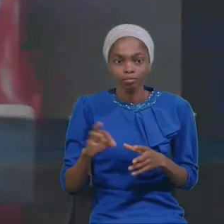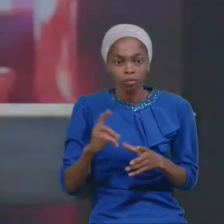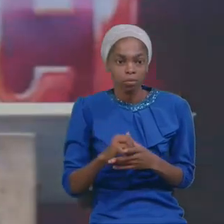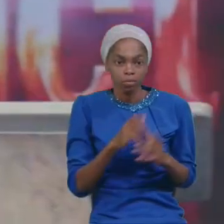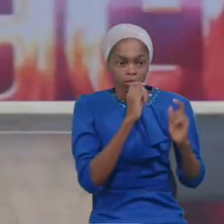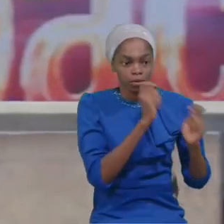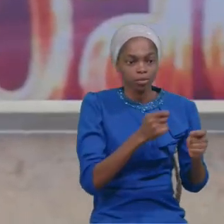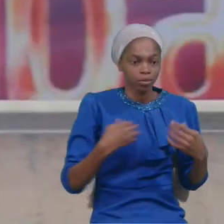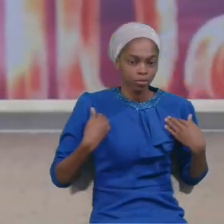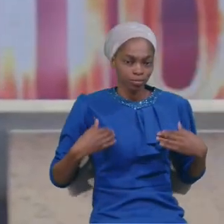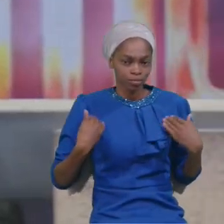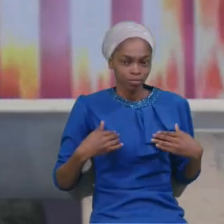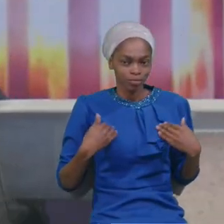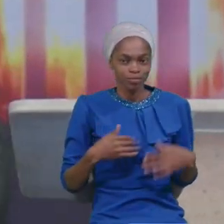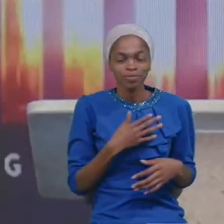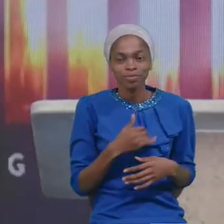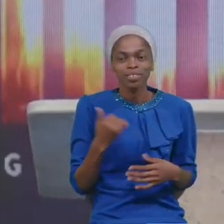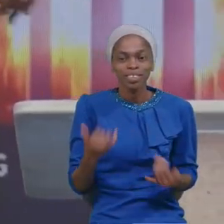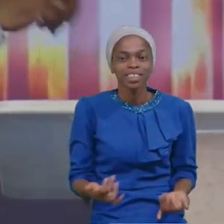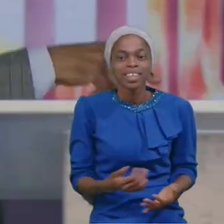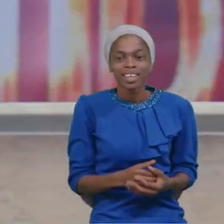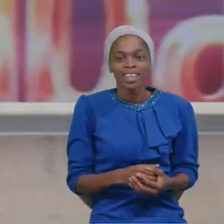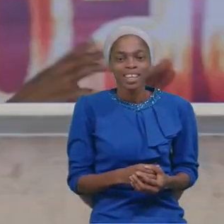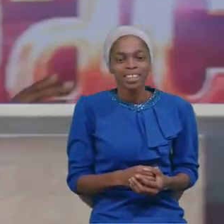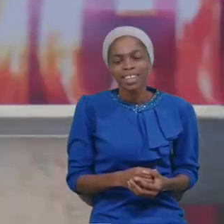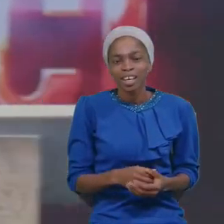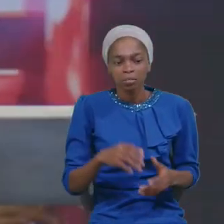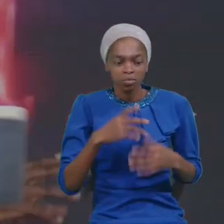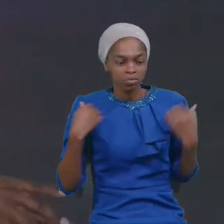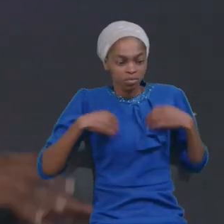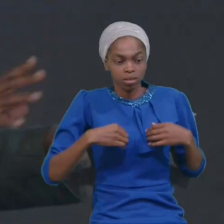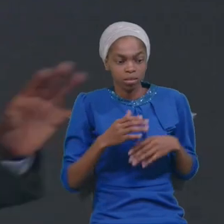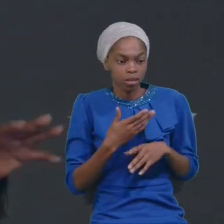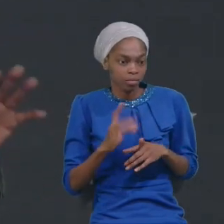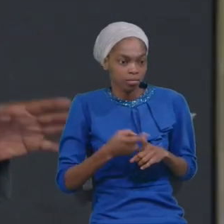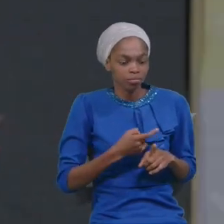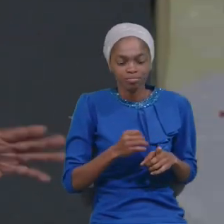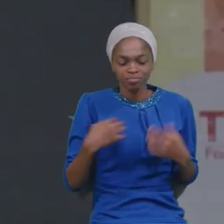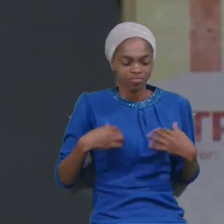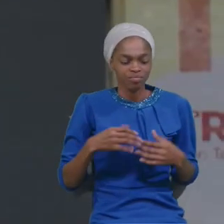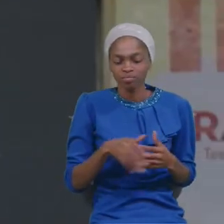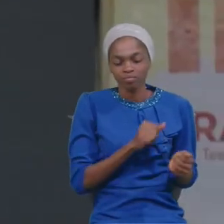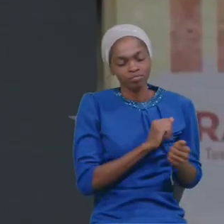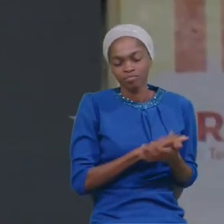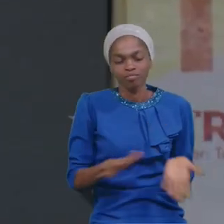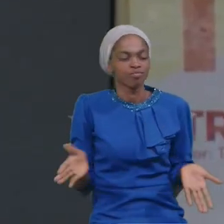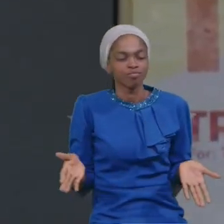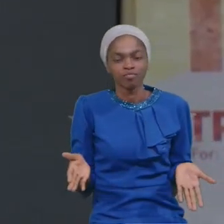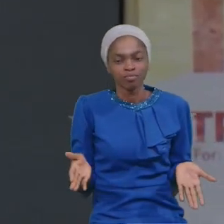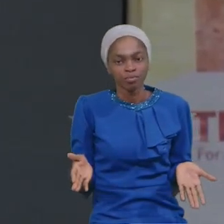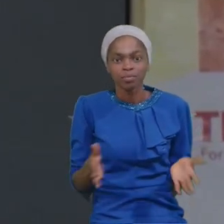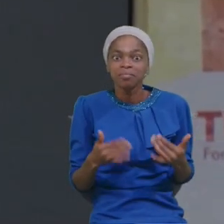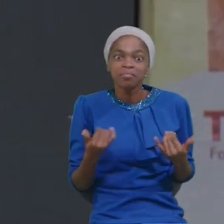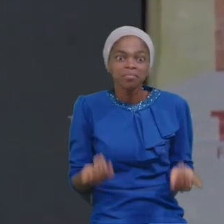growing and the dress does not grow. What I'm saying is, yes, we understand gifts and people give us gifts, but